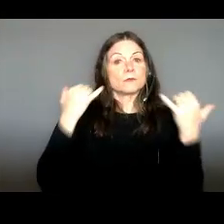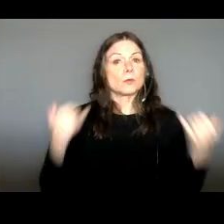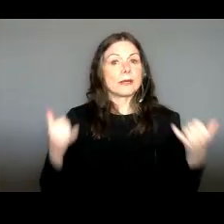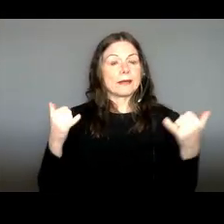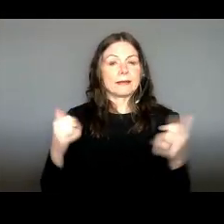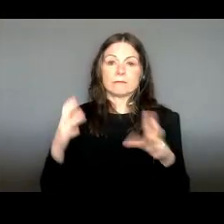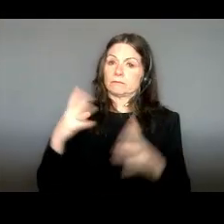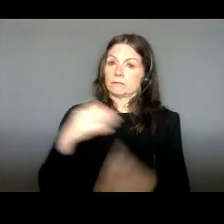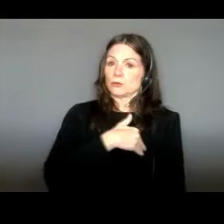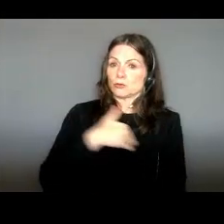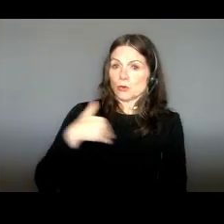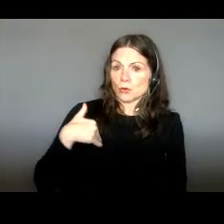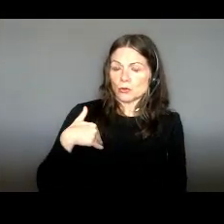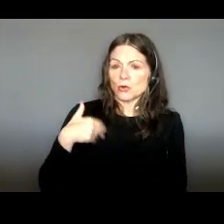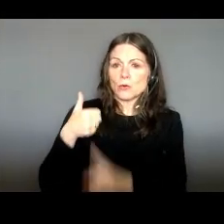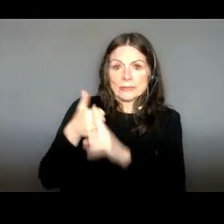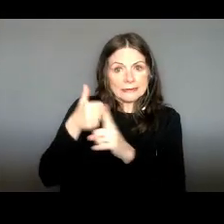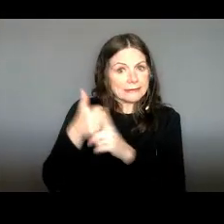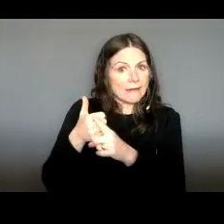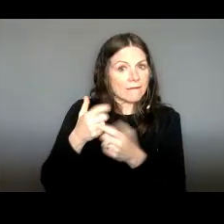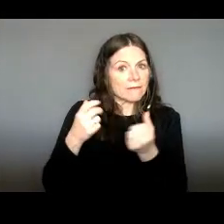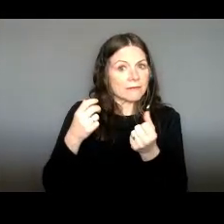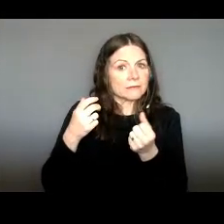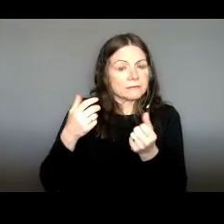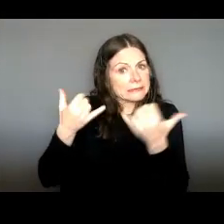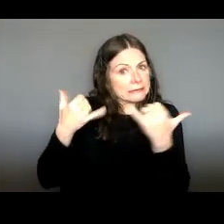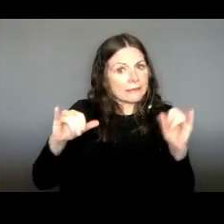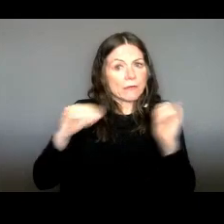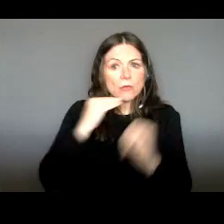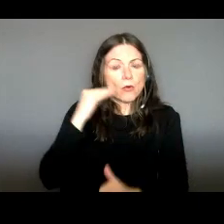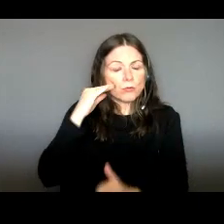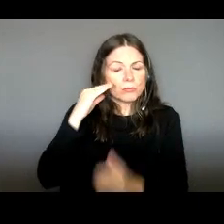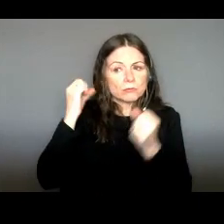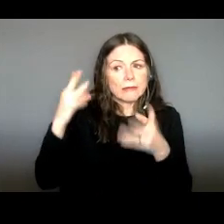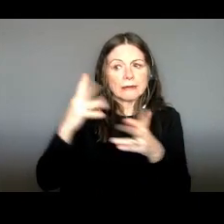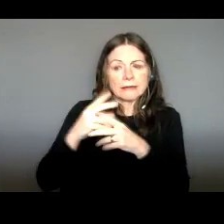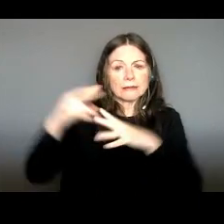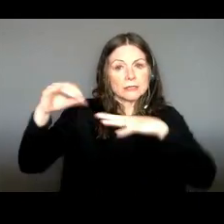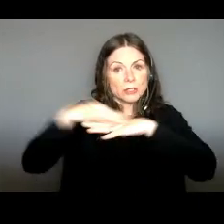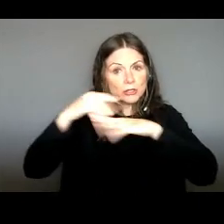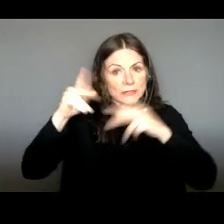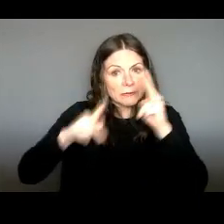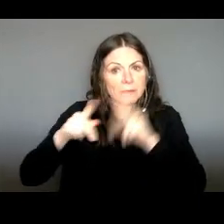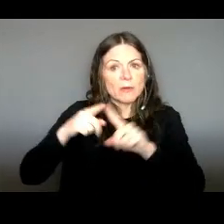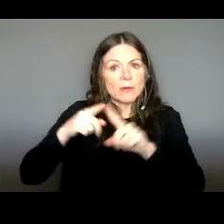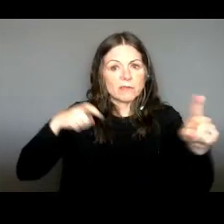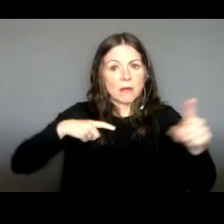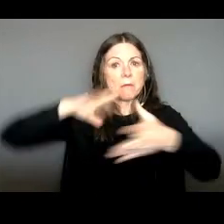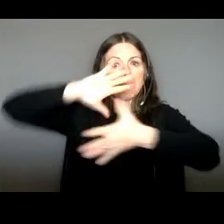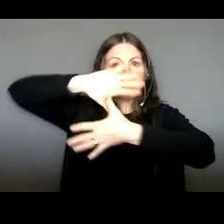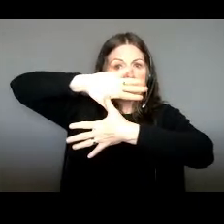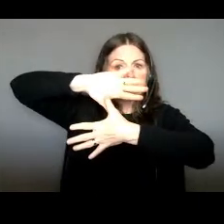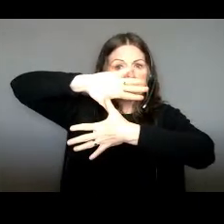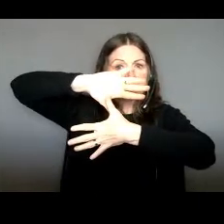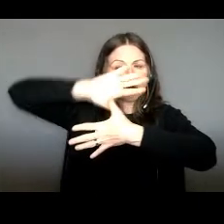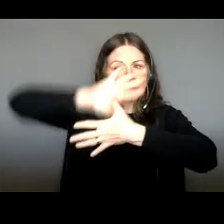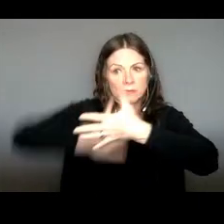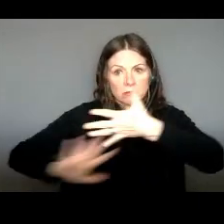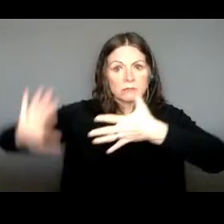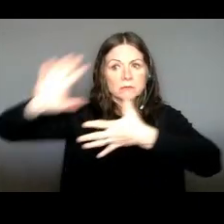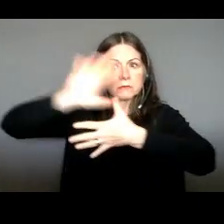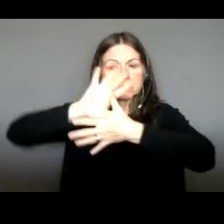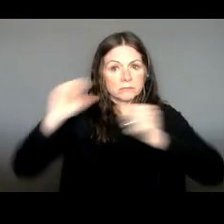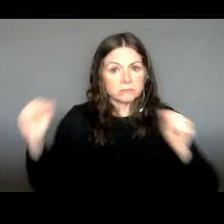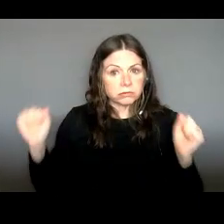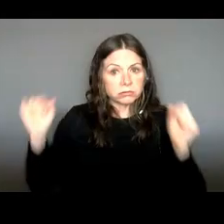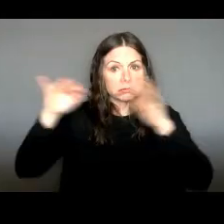the home to many Indigenous people from across Turtle Island, and we are grateful to have the opportunity